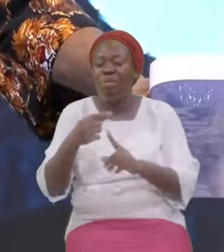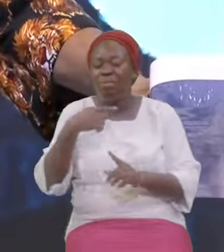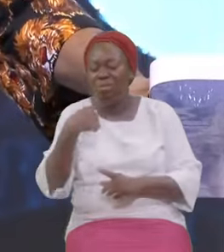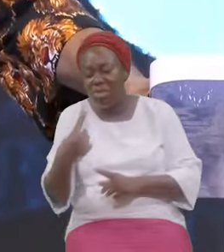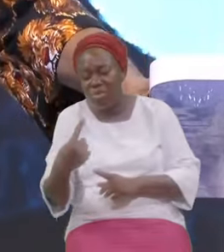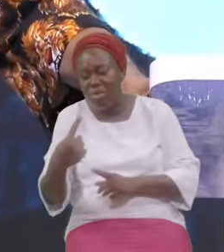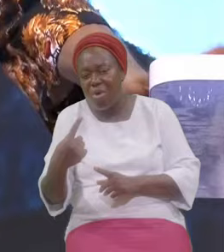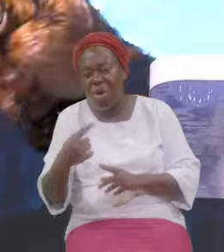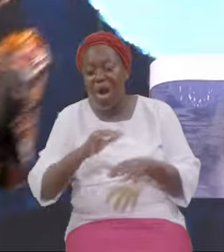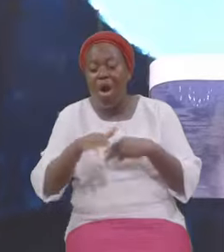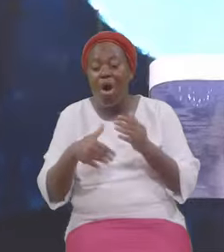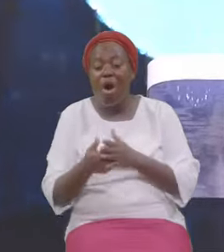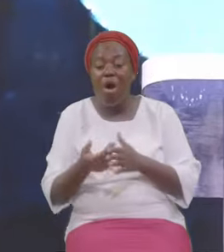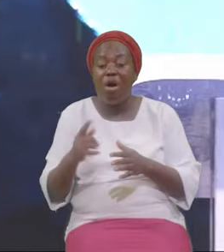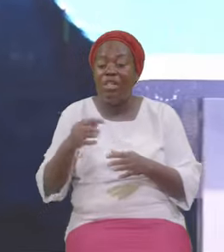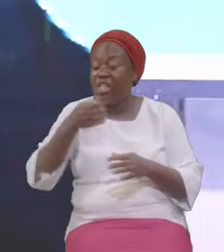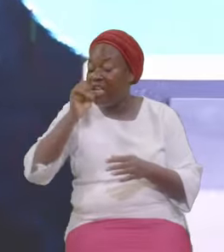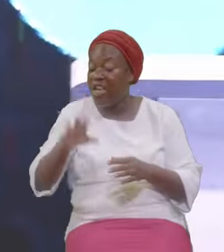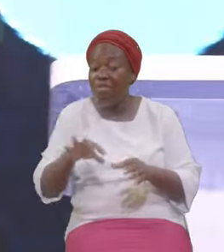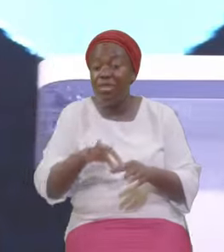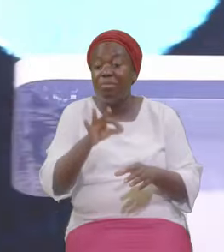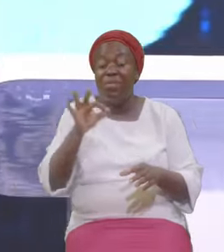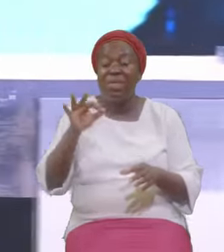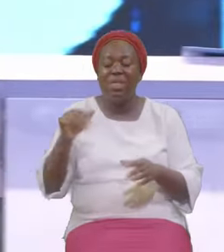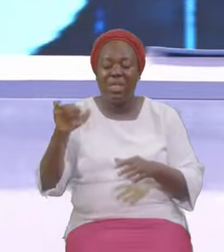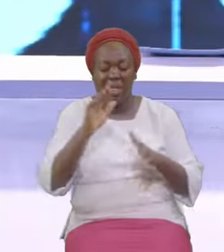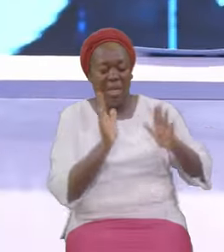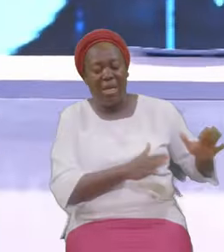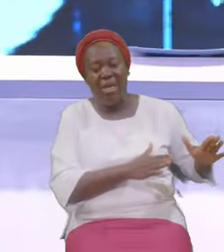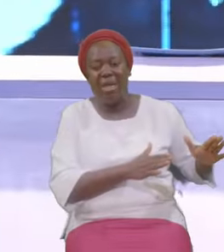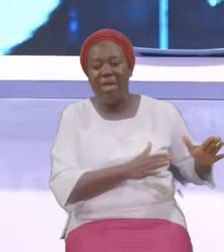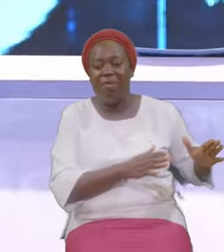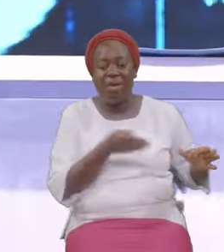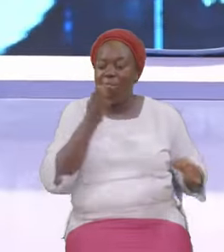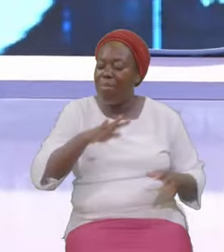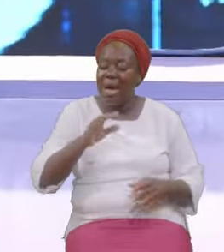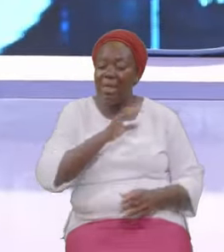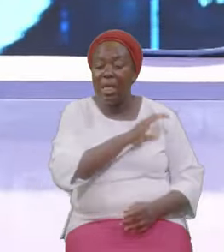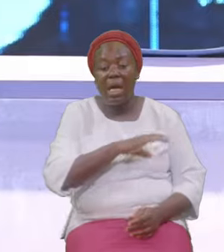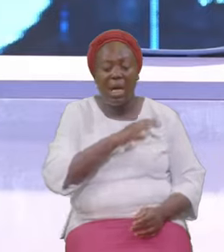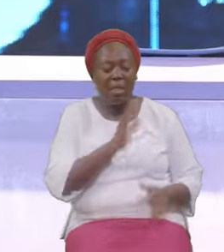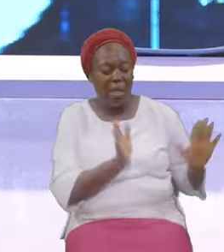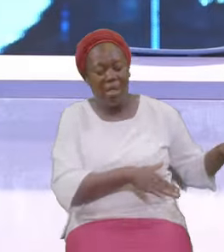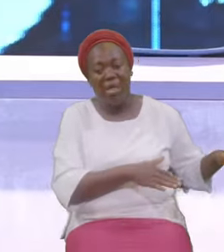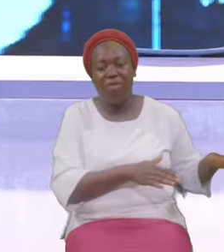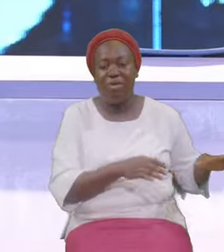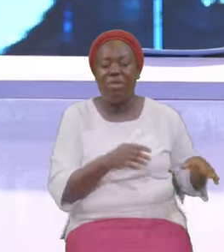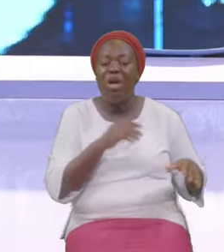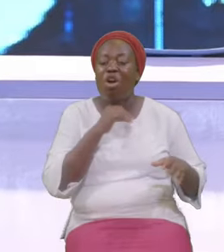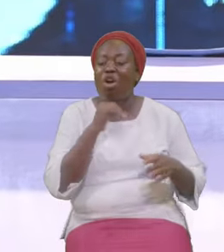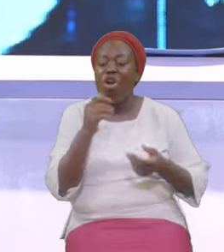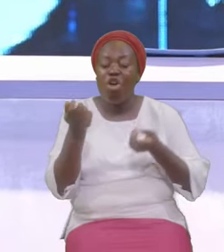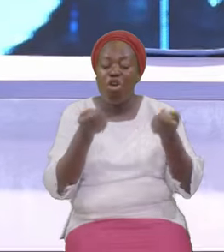evil spirits, they let bad character, let uncontrollable